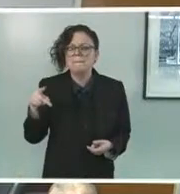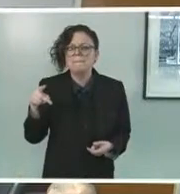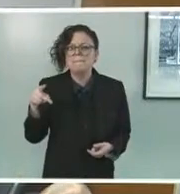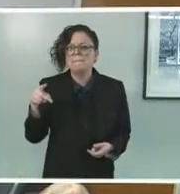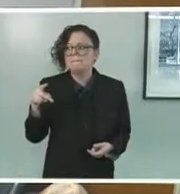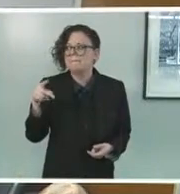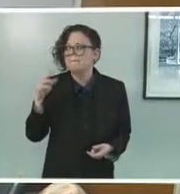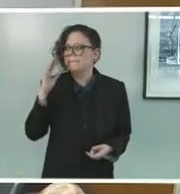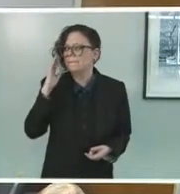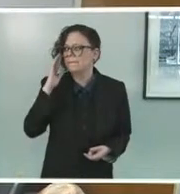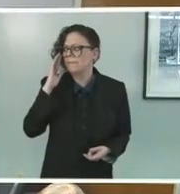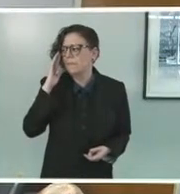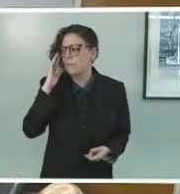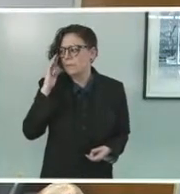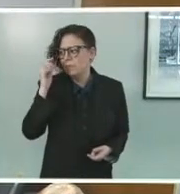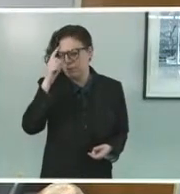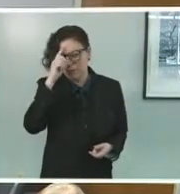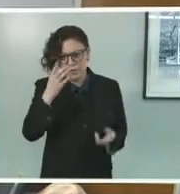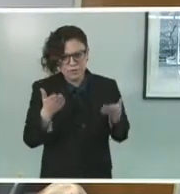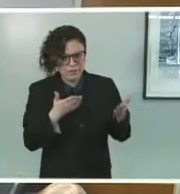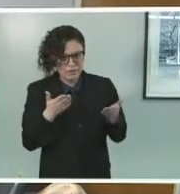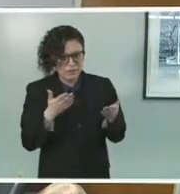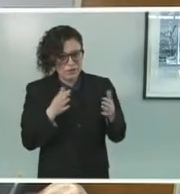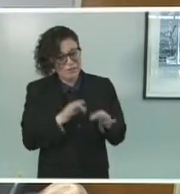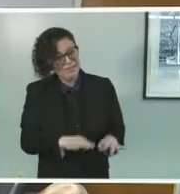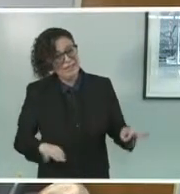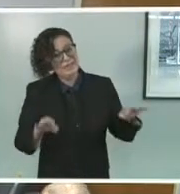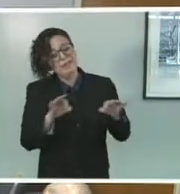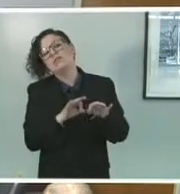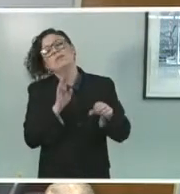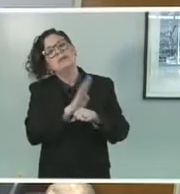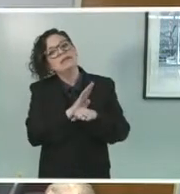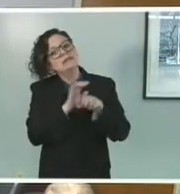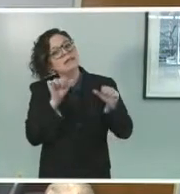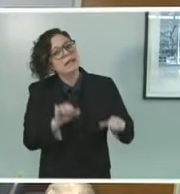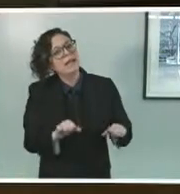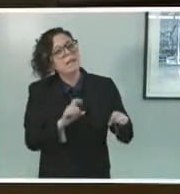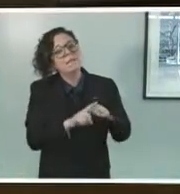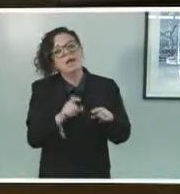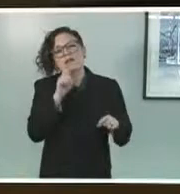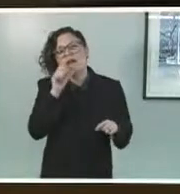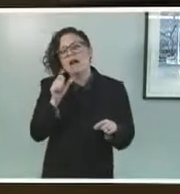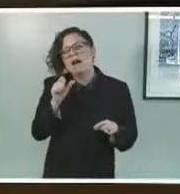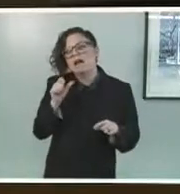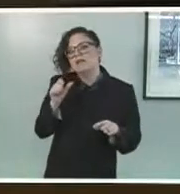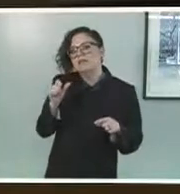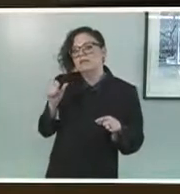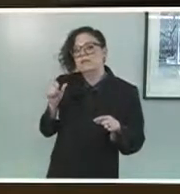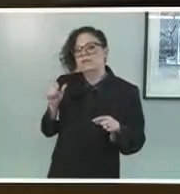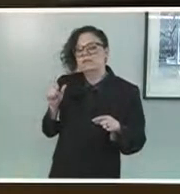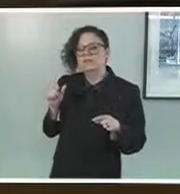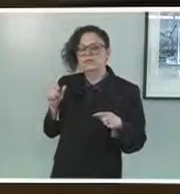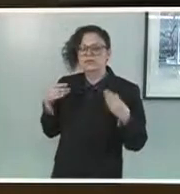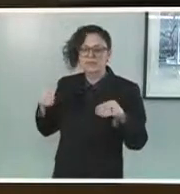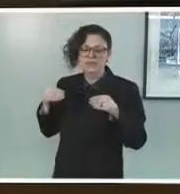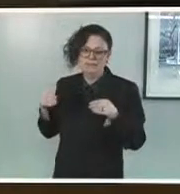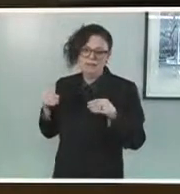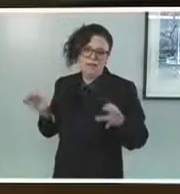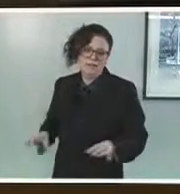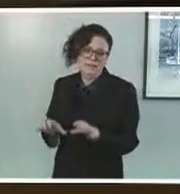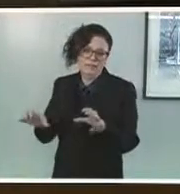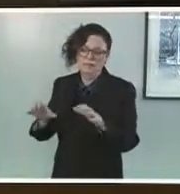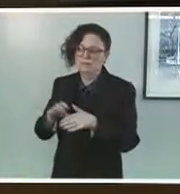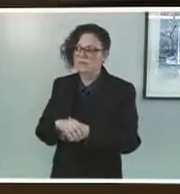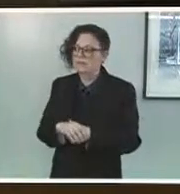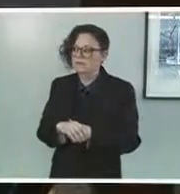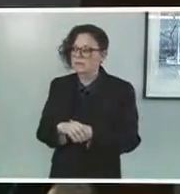To the extent that they serve an essential business, they can, but no retail activity. So similar to the bookstore concept, I guess. Correct.